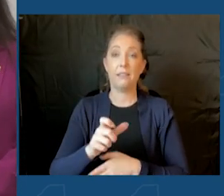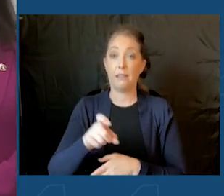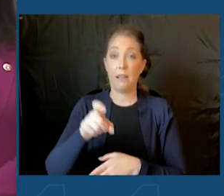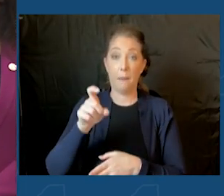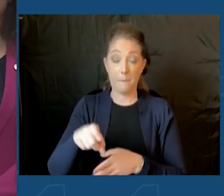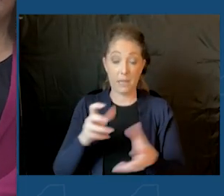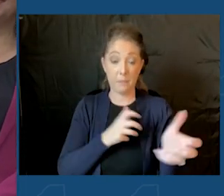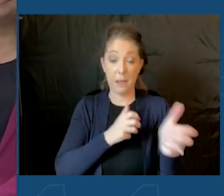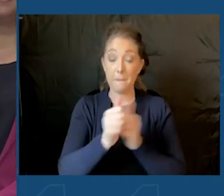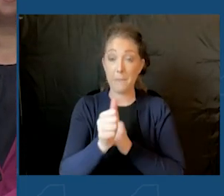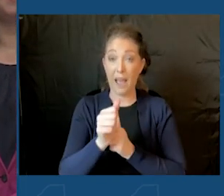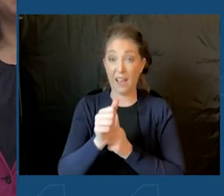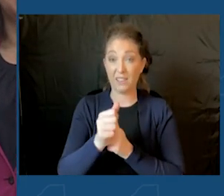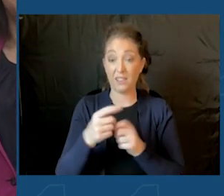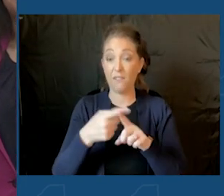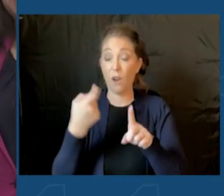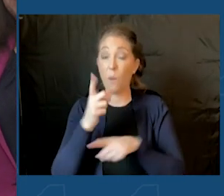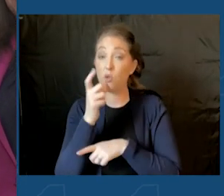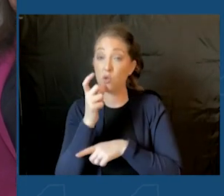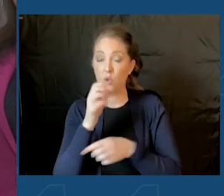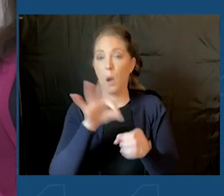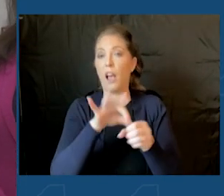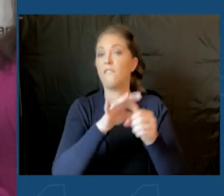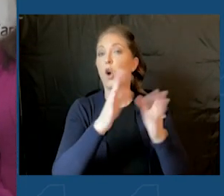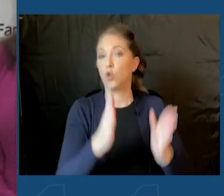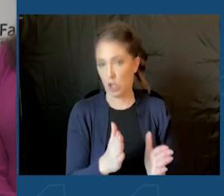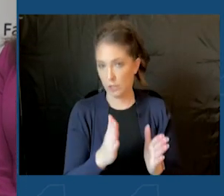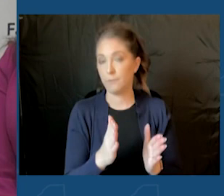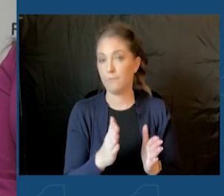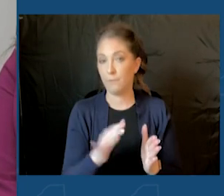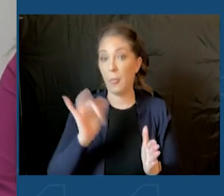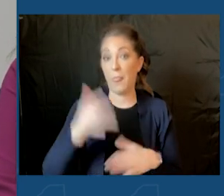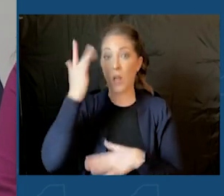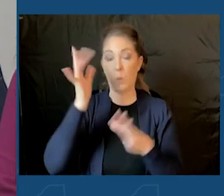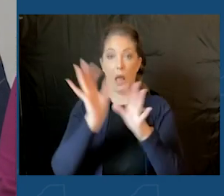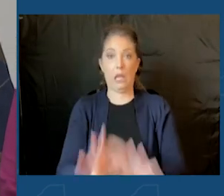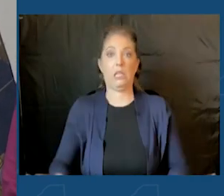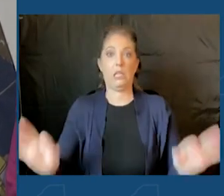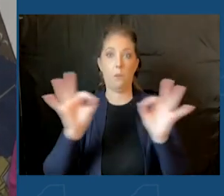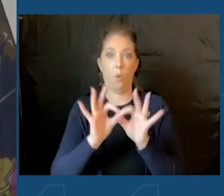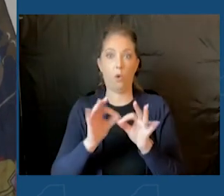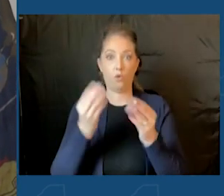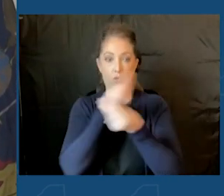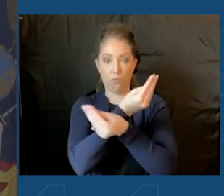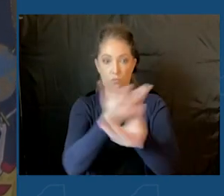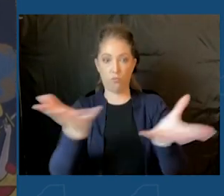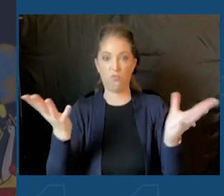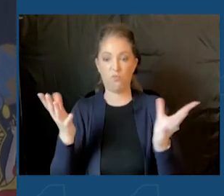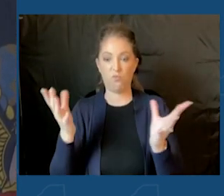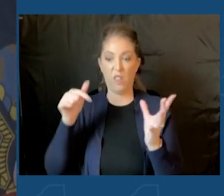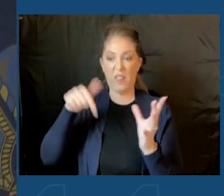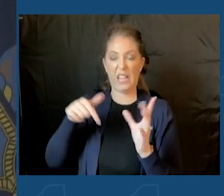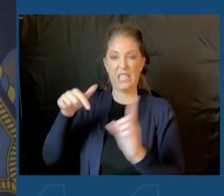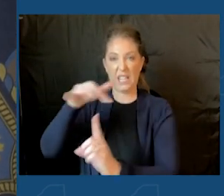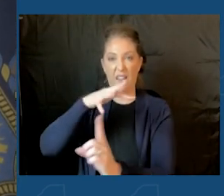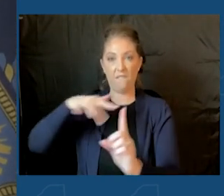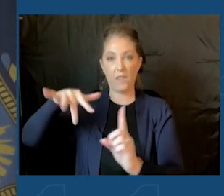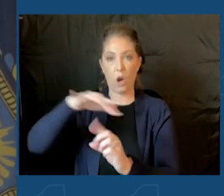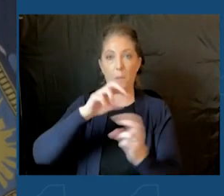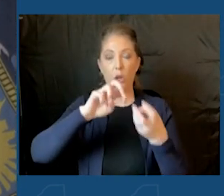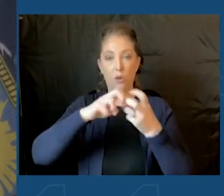by the voters, number one. That is why it's important that we talk about this as an environmental issue, number one, how we can